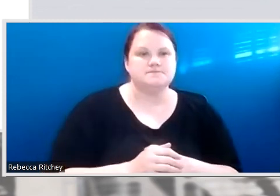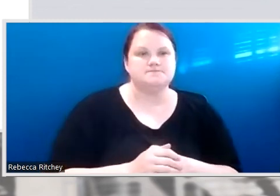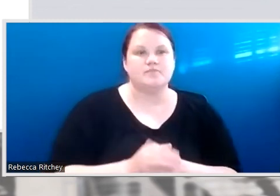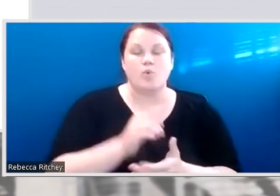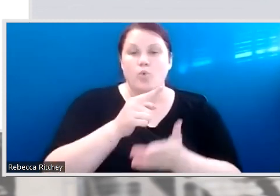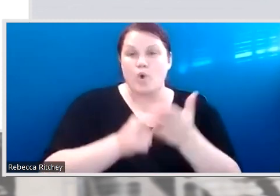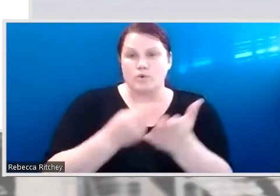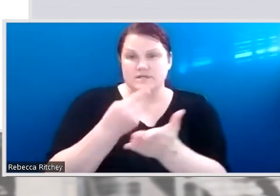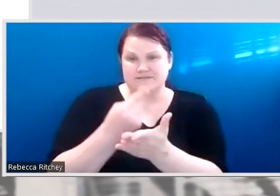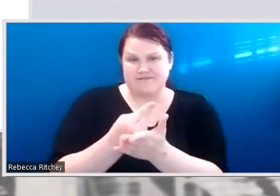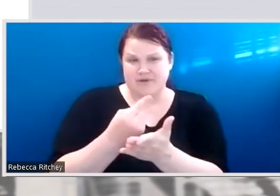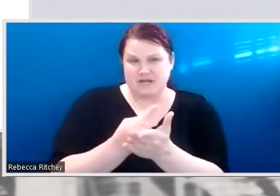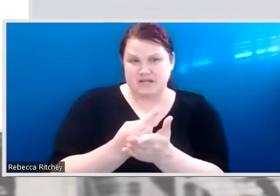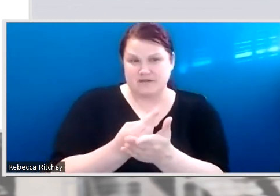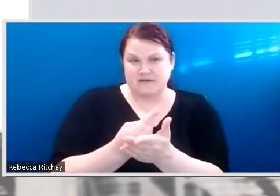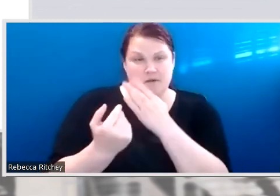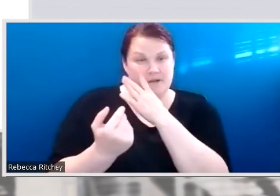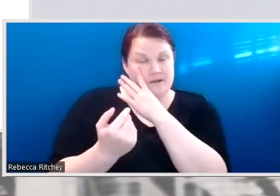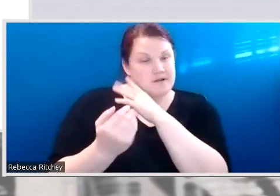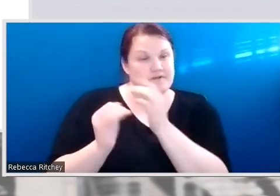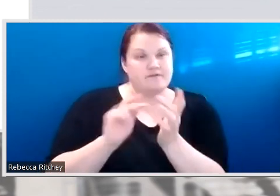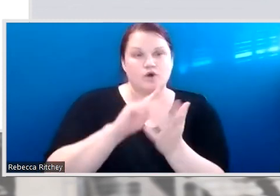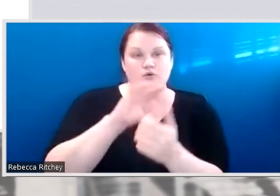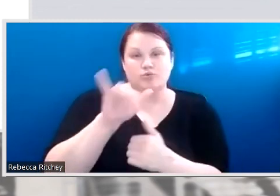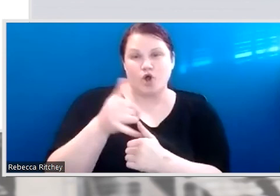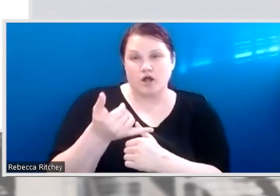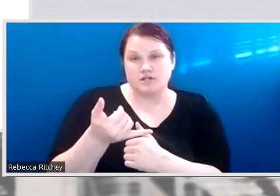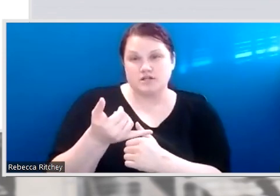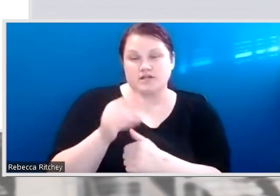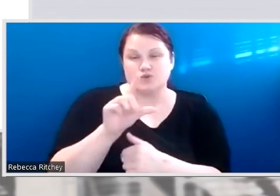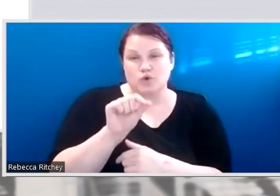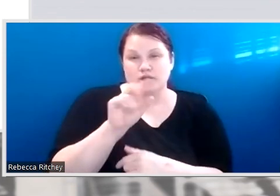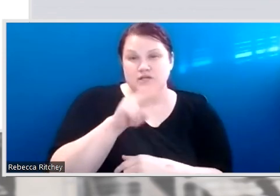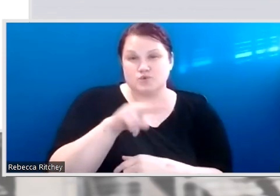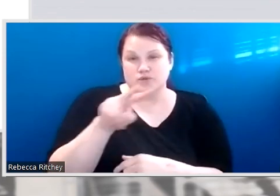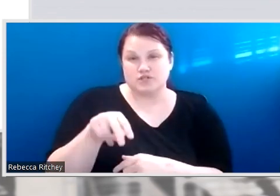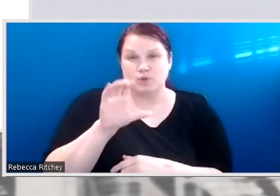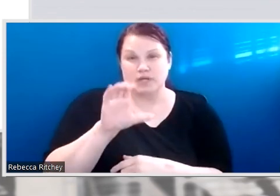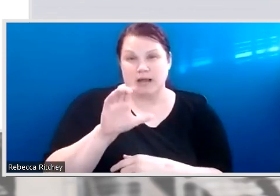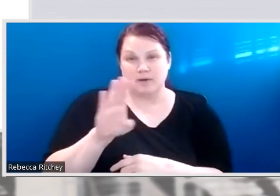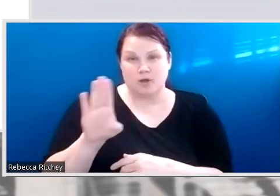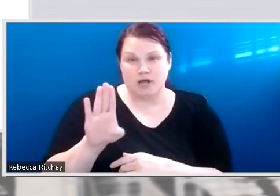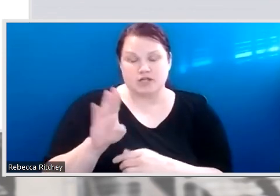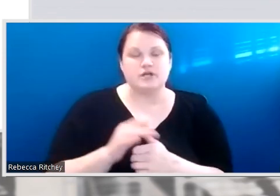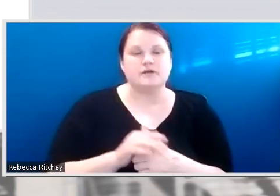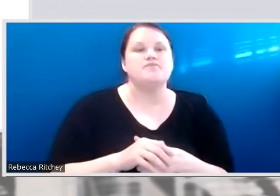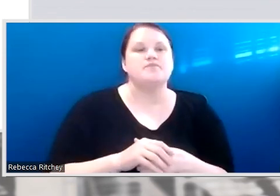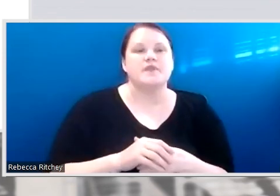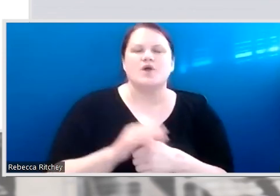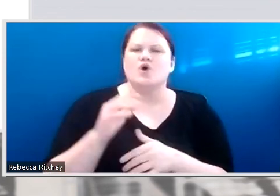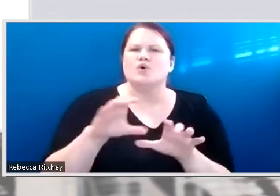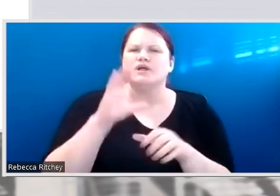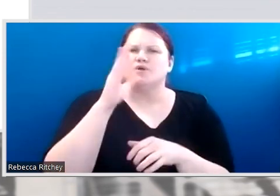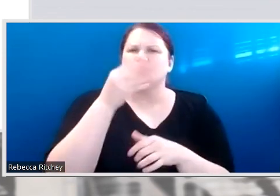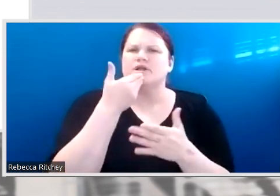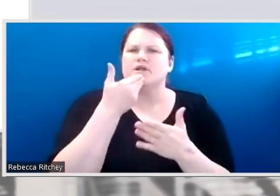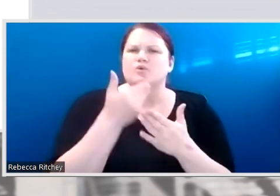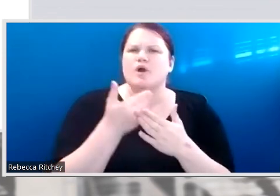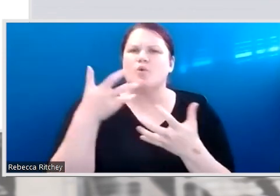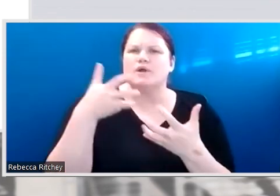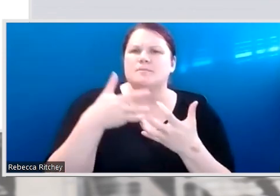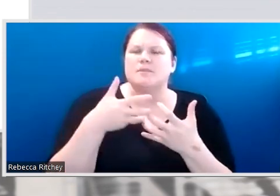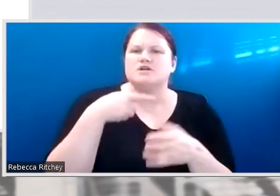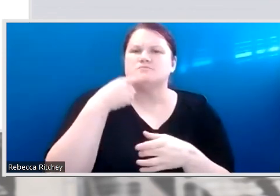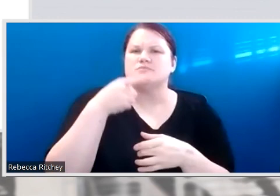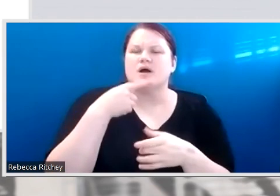funded for projects dollar-wise in the 2022 capital budget, we did pretty well. We matched public input